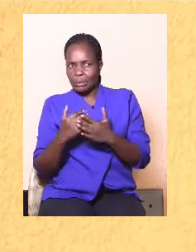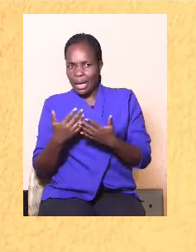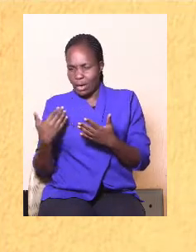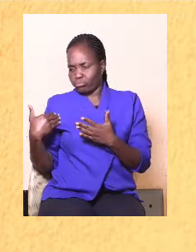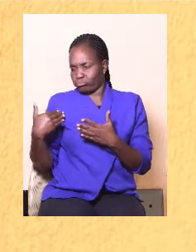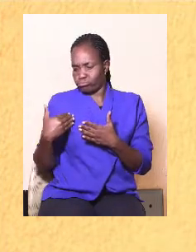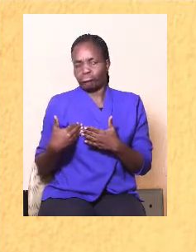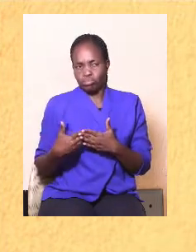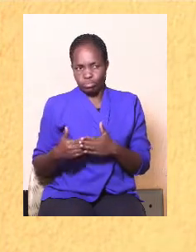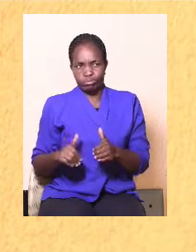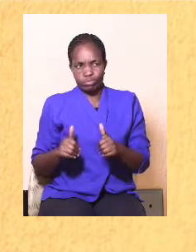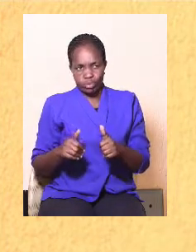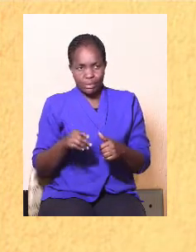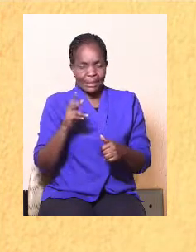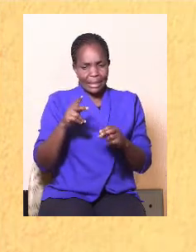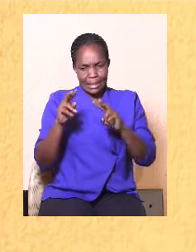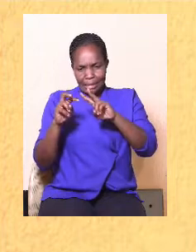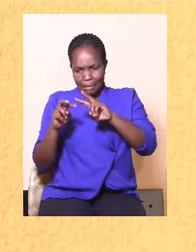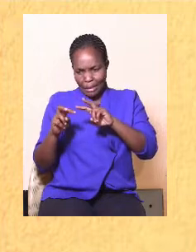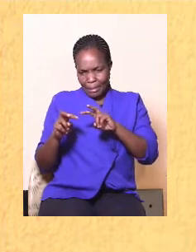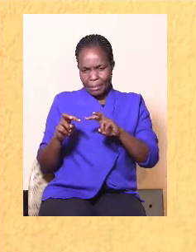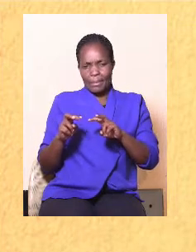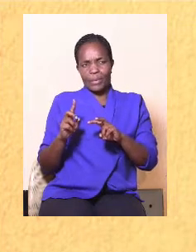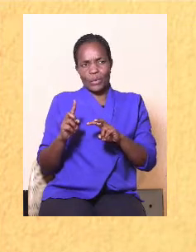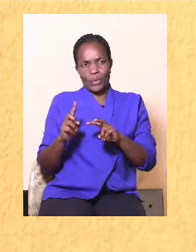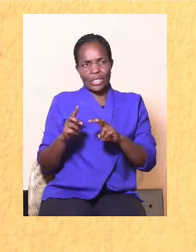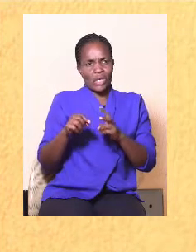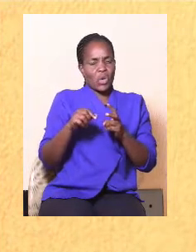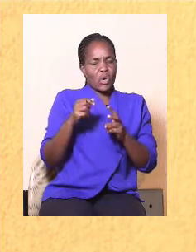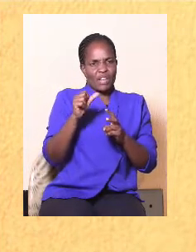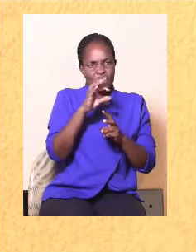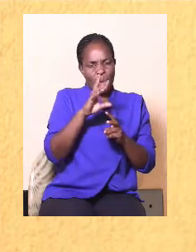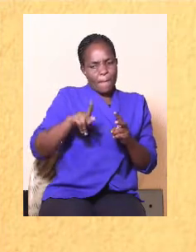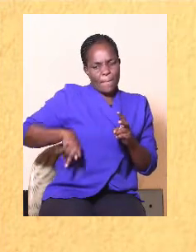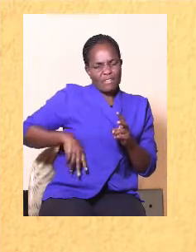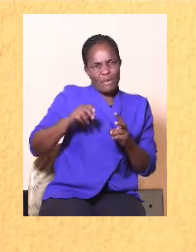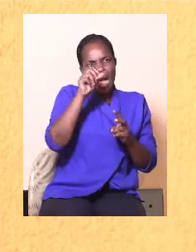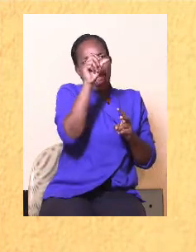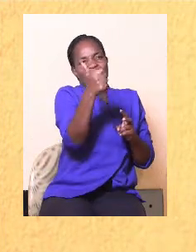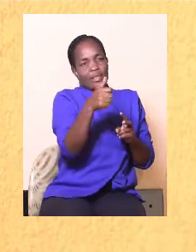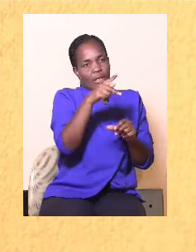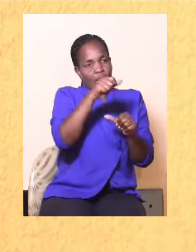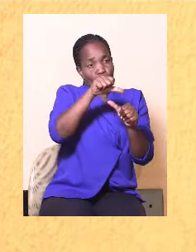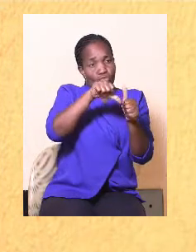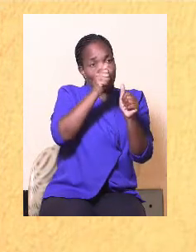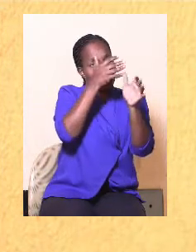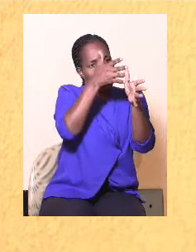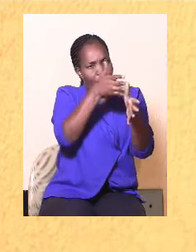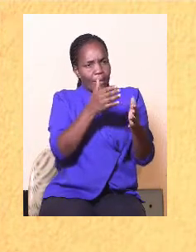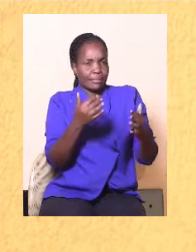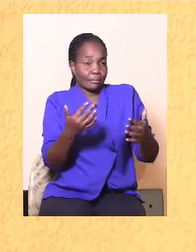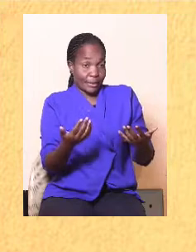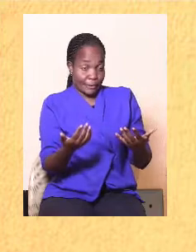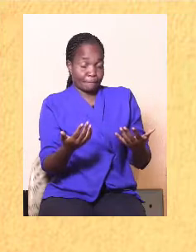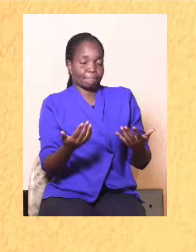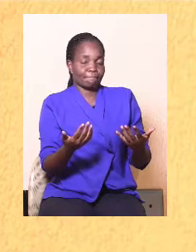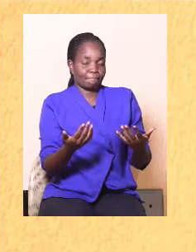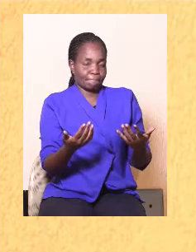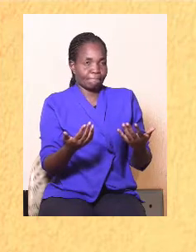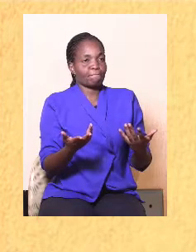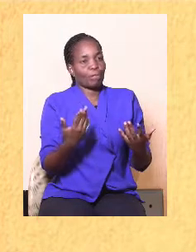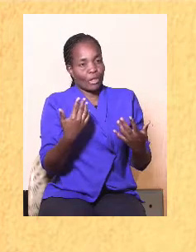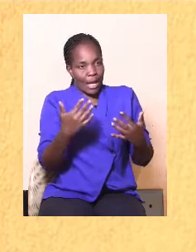tax. Check against all the social grant databases. Yeah, so this